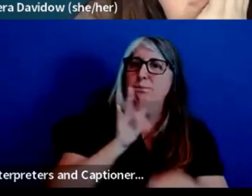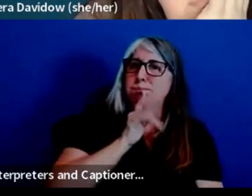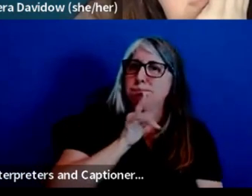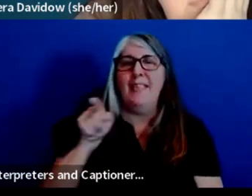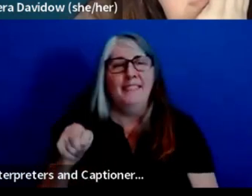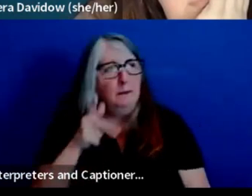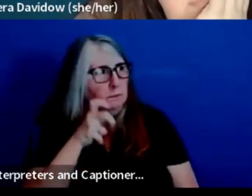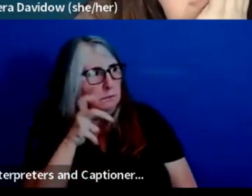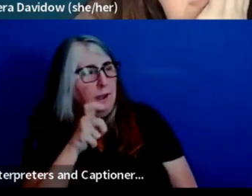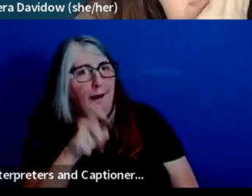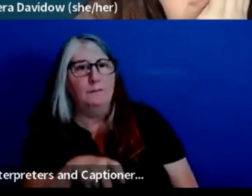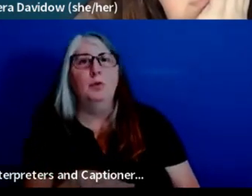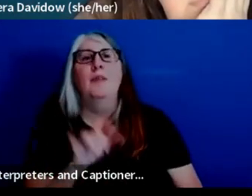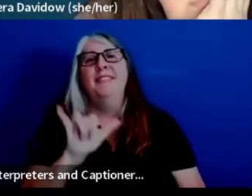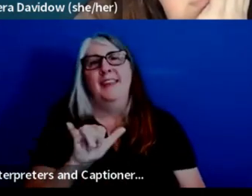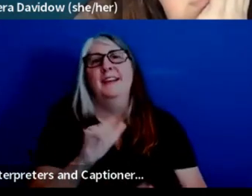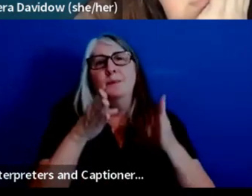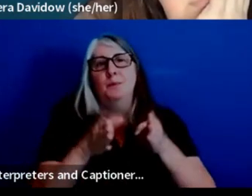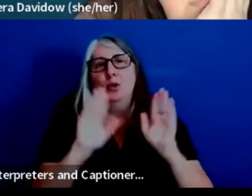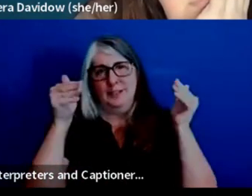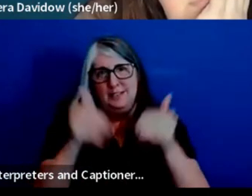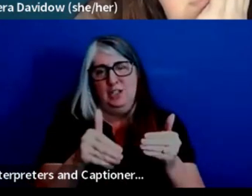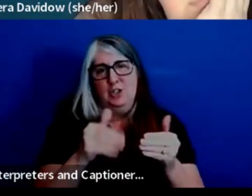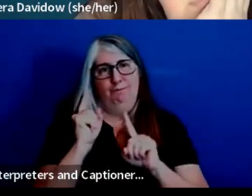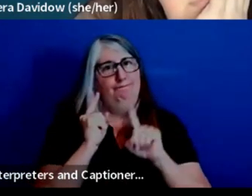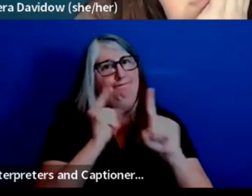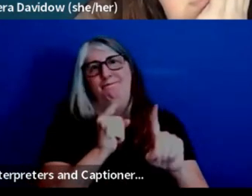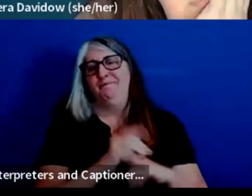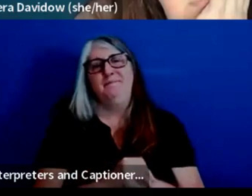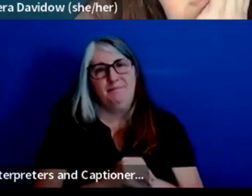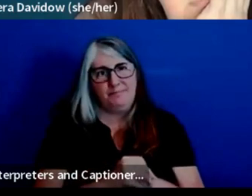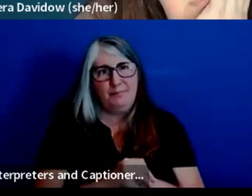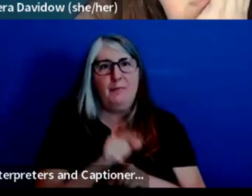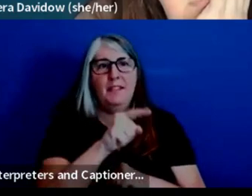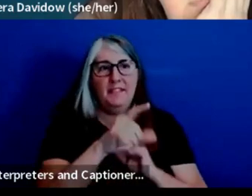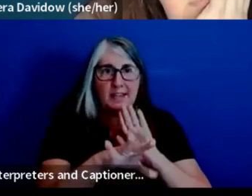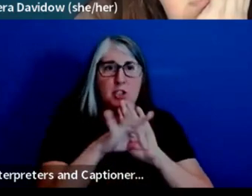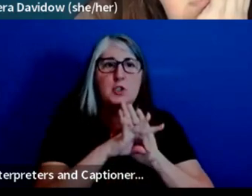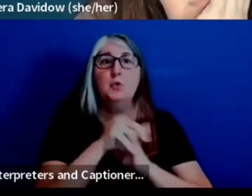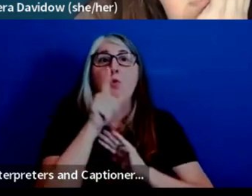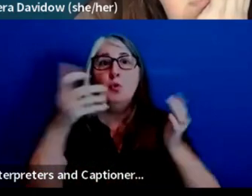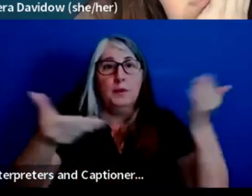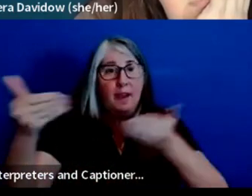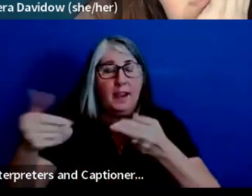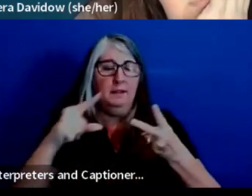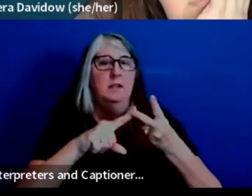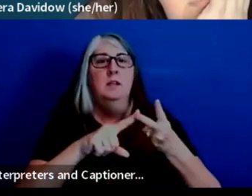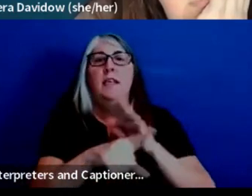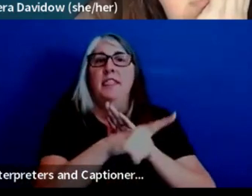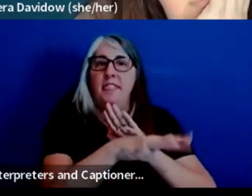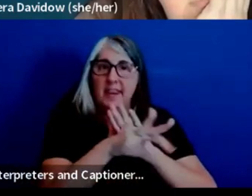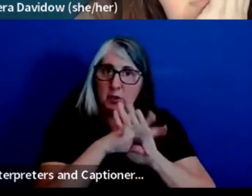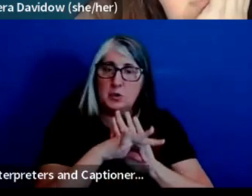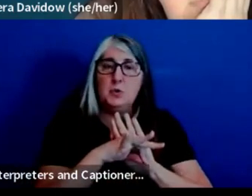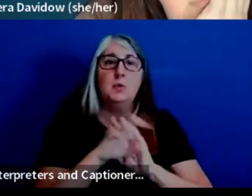something person-centered should ideally look like. They choose who's there. They choose a venue that they're comfortable with. They choose,